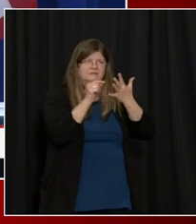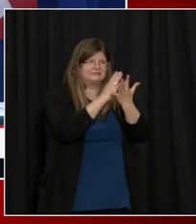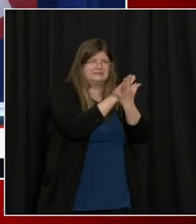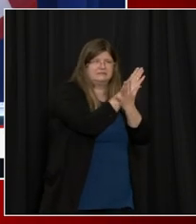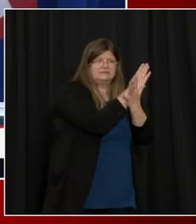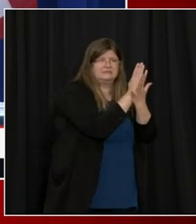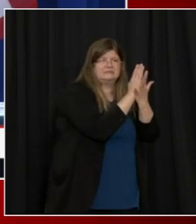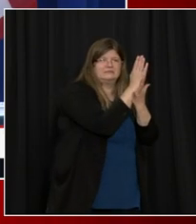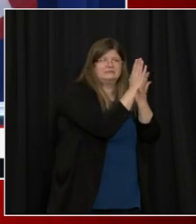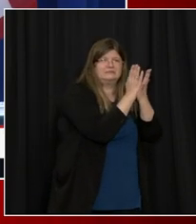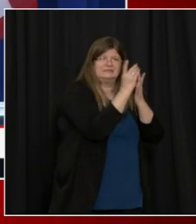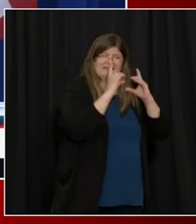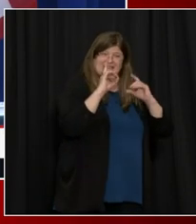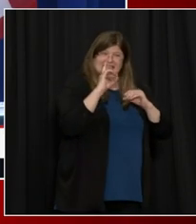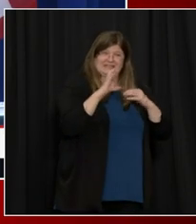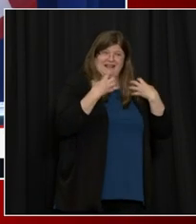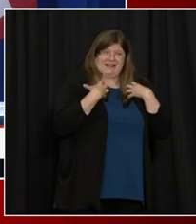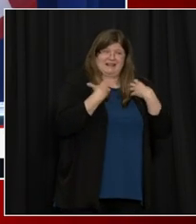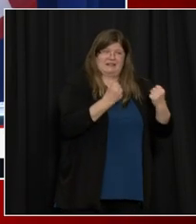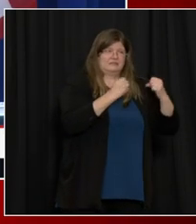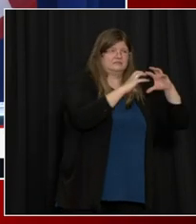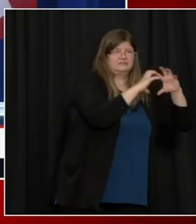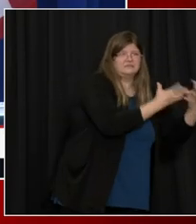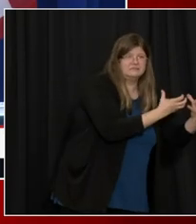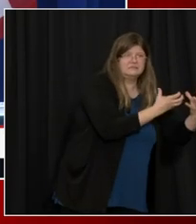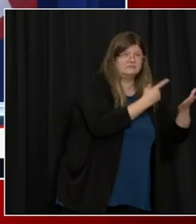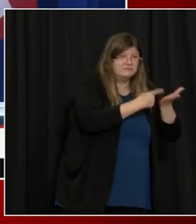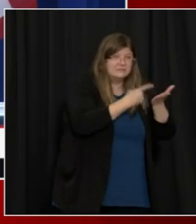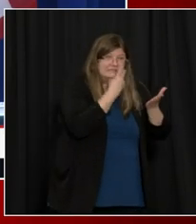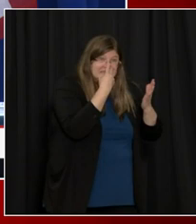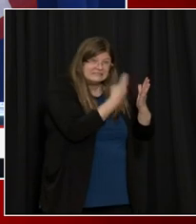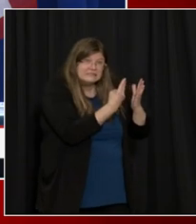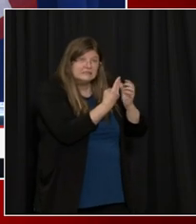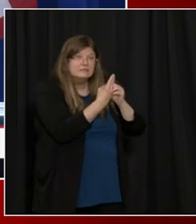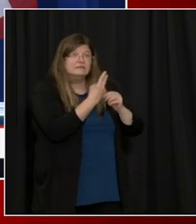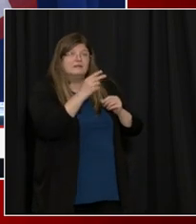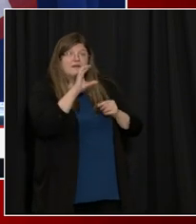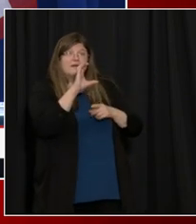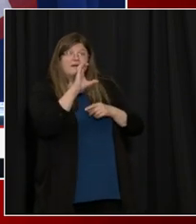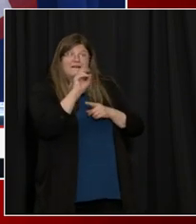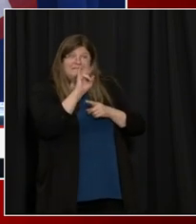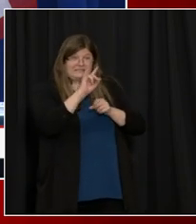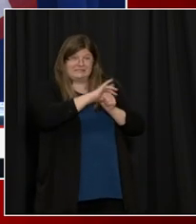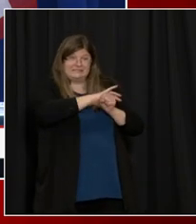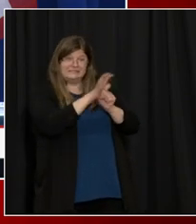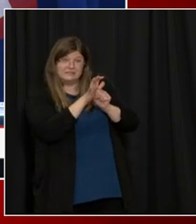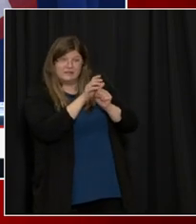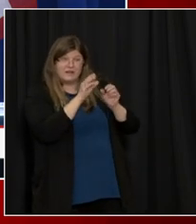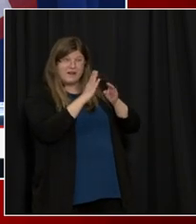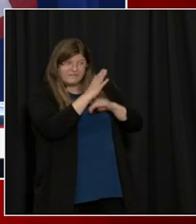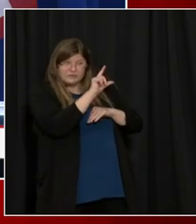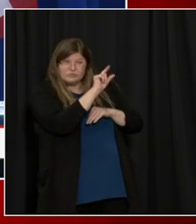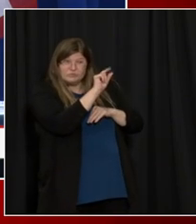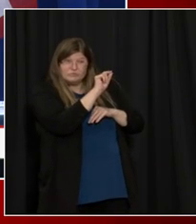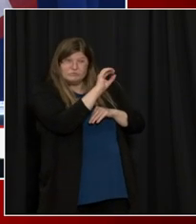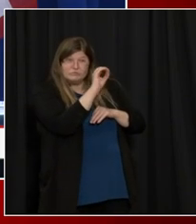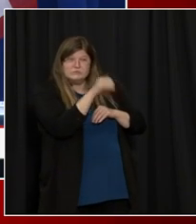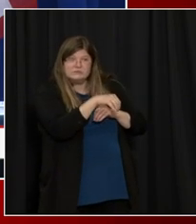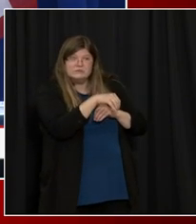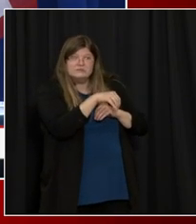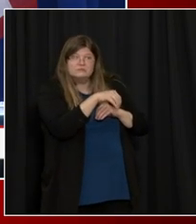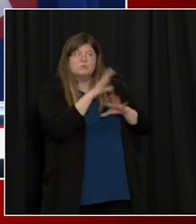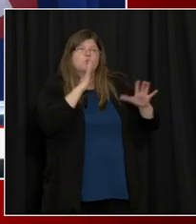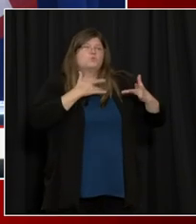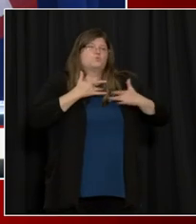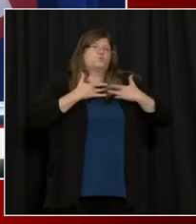would be very concerned if we had positivity over 20% in phase 1. In fact, I think it could. It's not